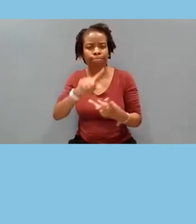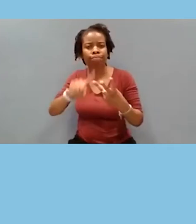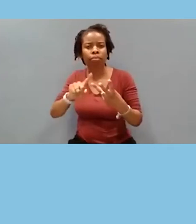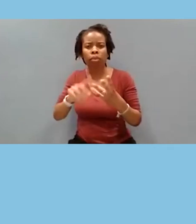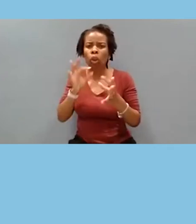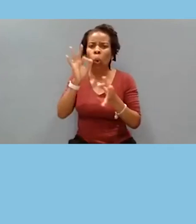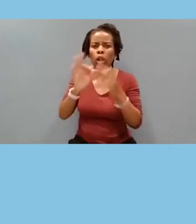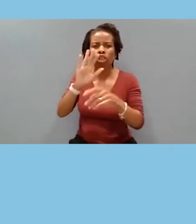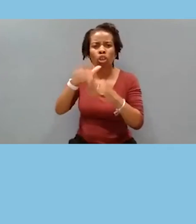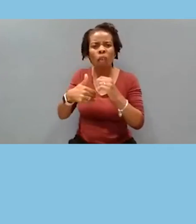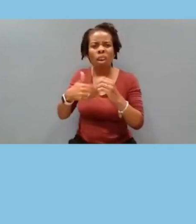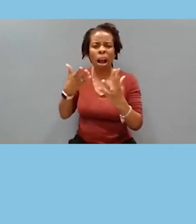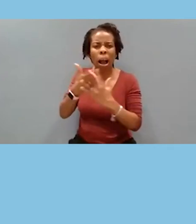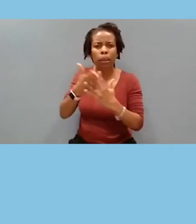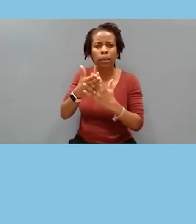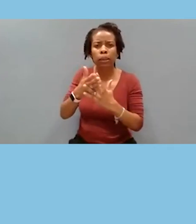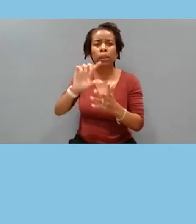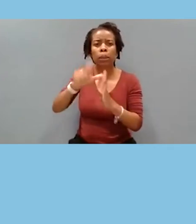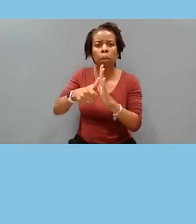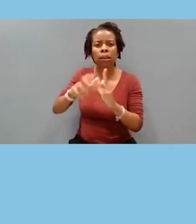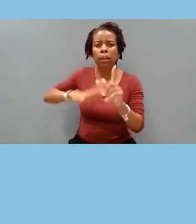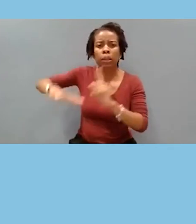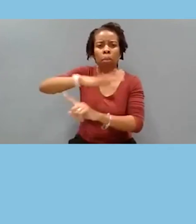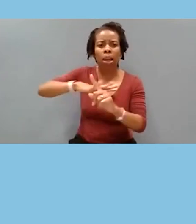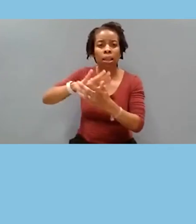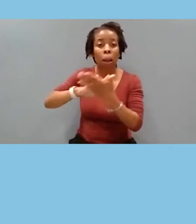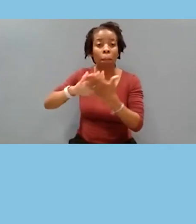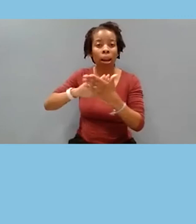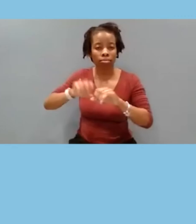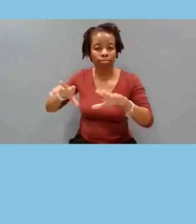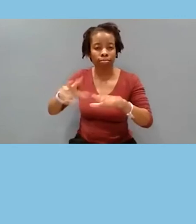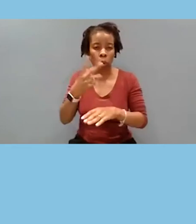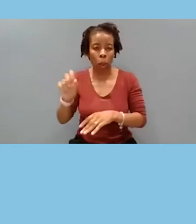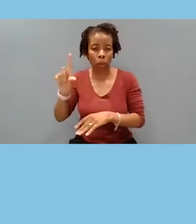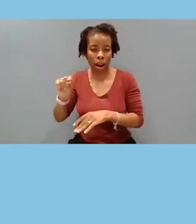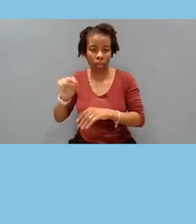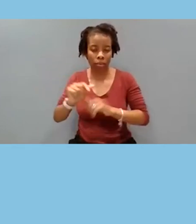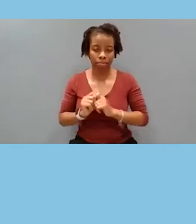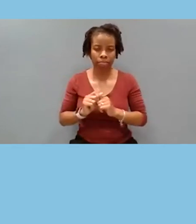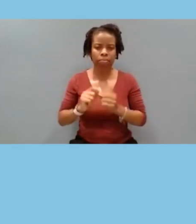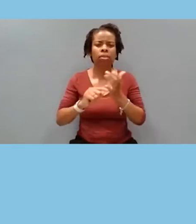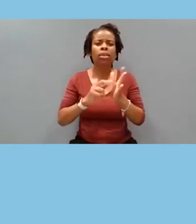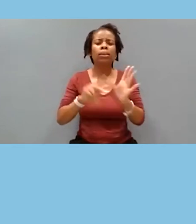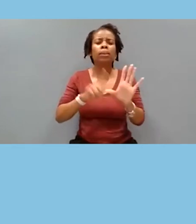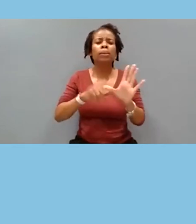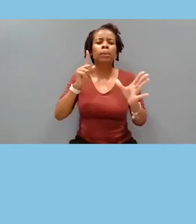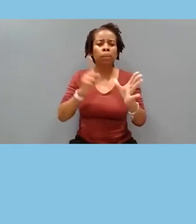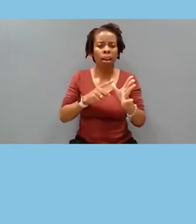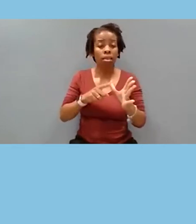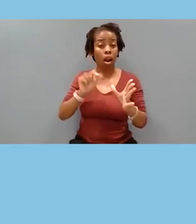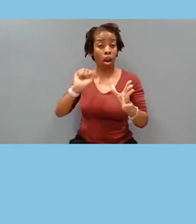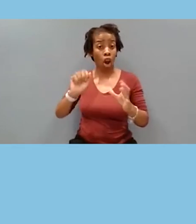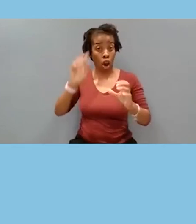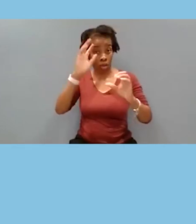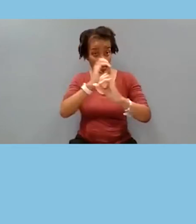Disability, Space, Meaning, 2011. Tanya works from the position that whatever else disability is, it